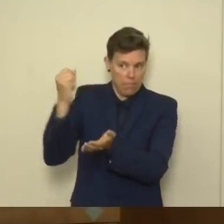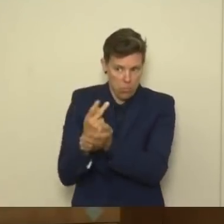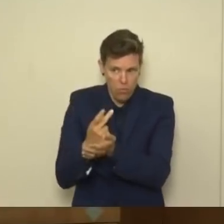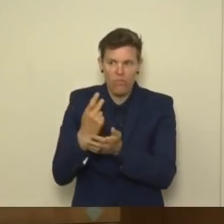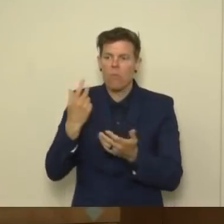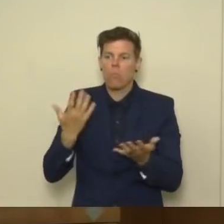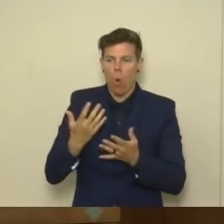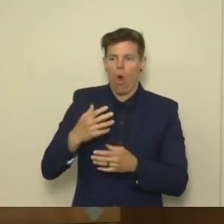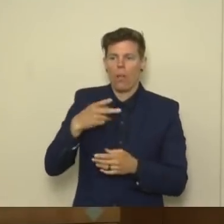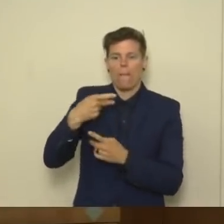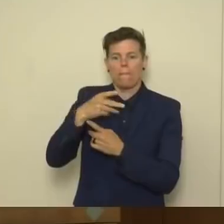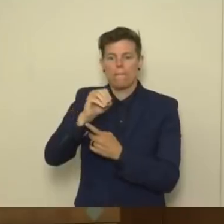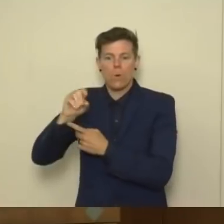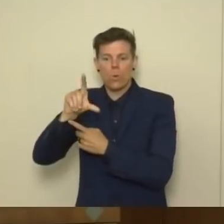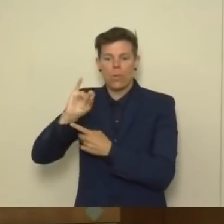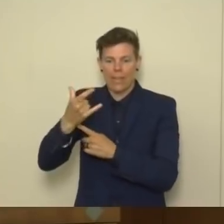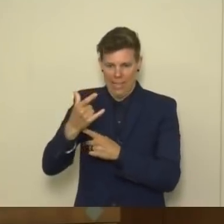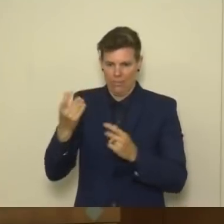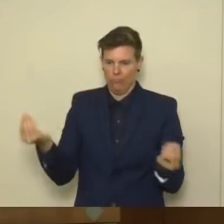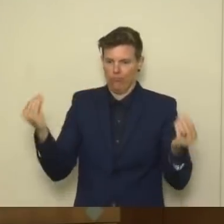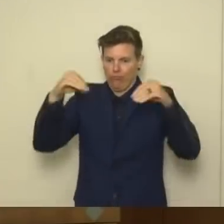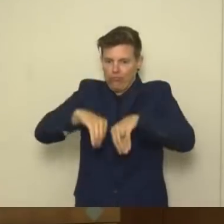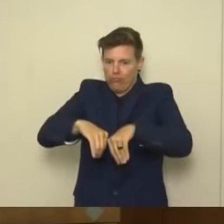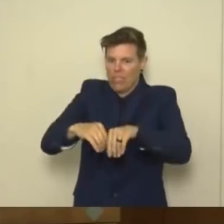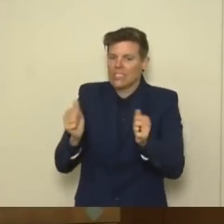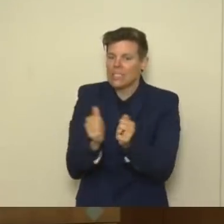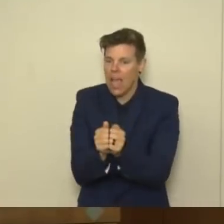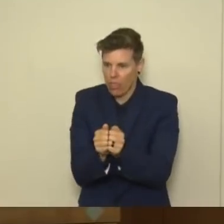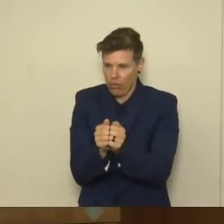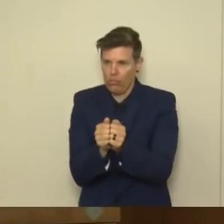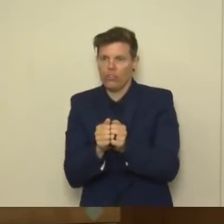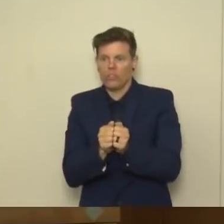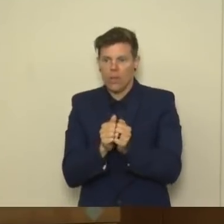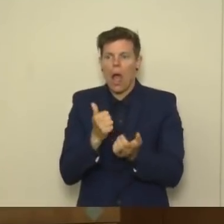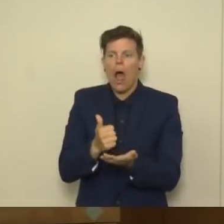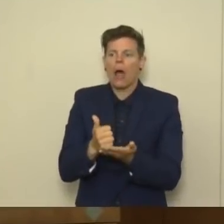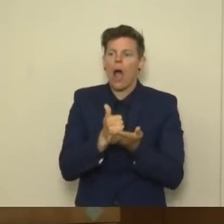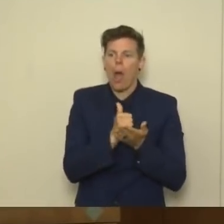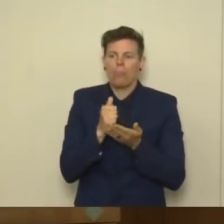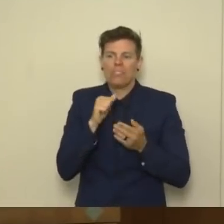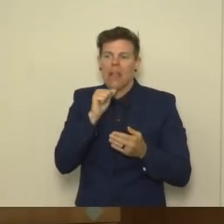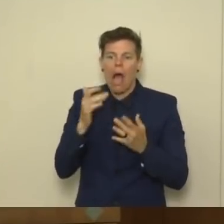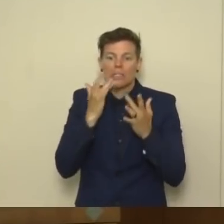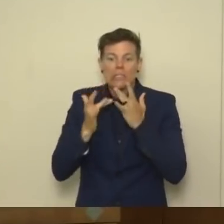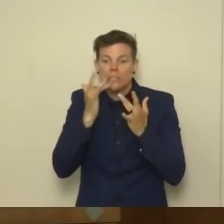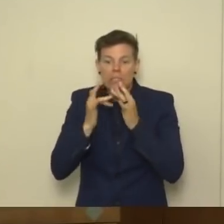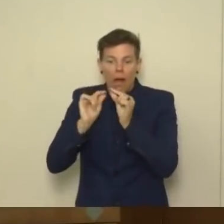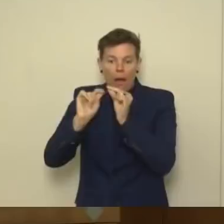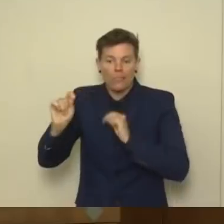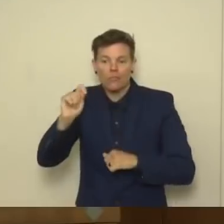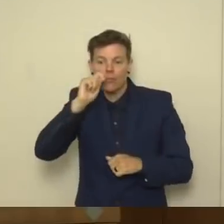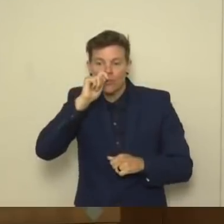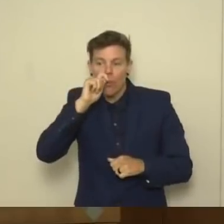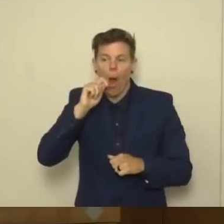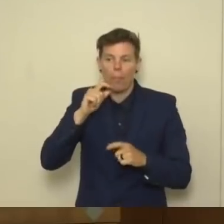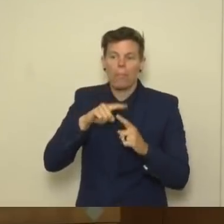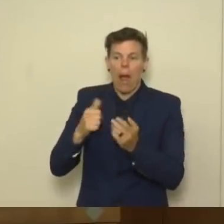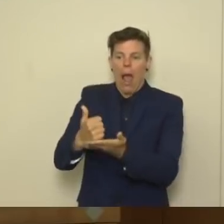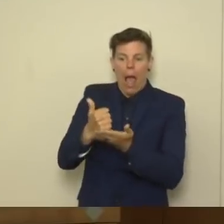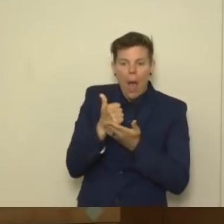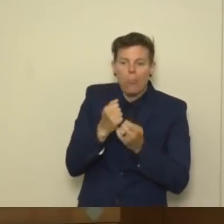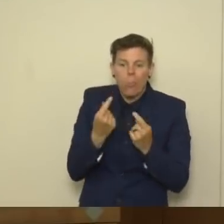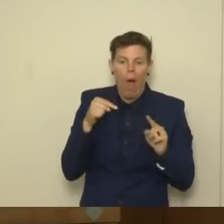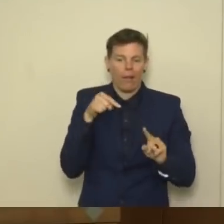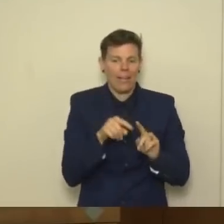more of that. It doesn't help on the swab side, but it will help with reagents and particularly lab throughput, because if the labs can run